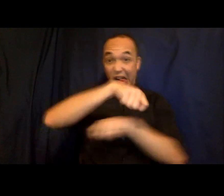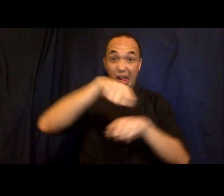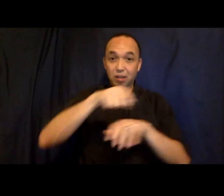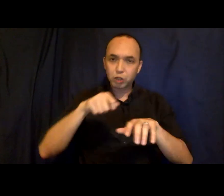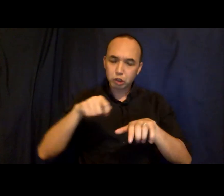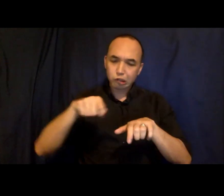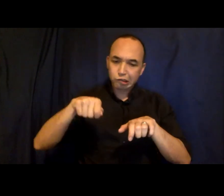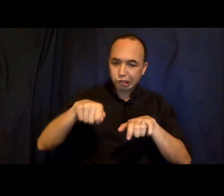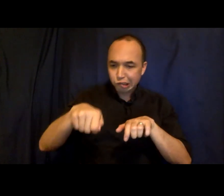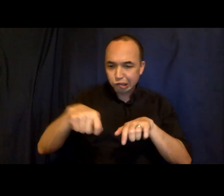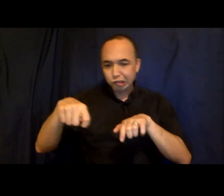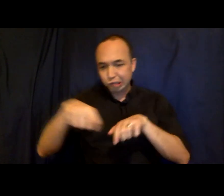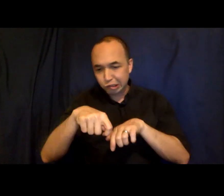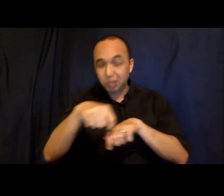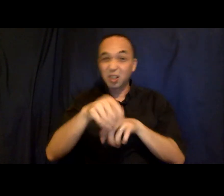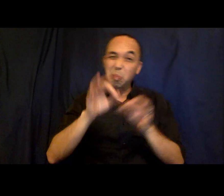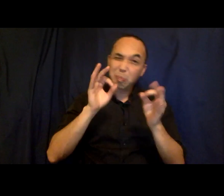take too much time to make it perfect.